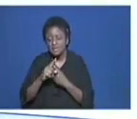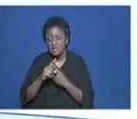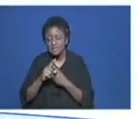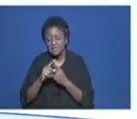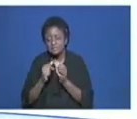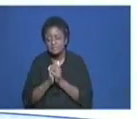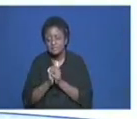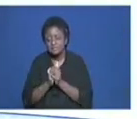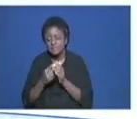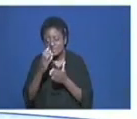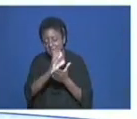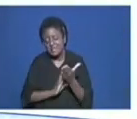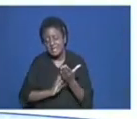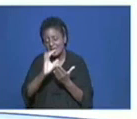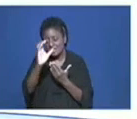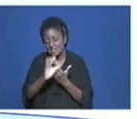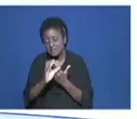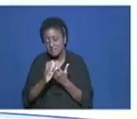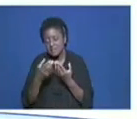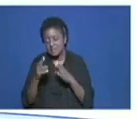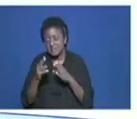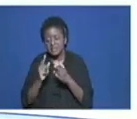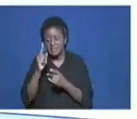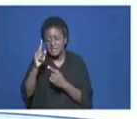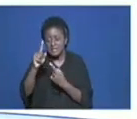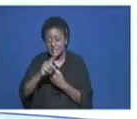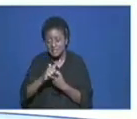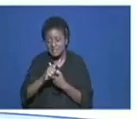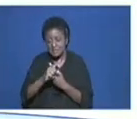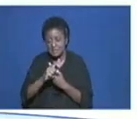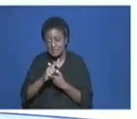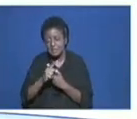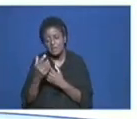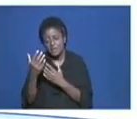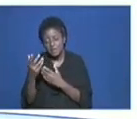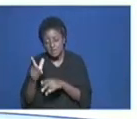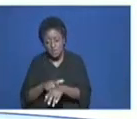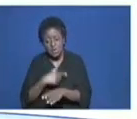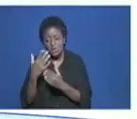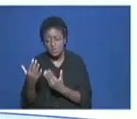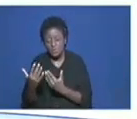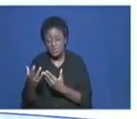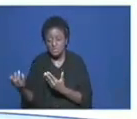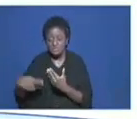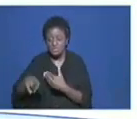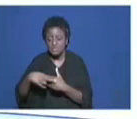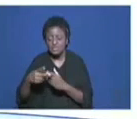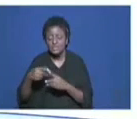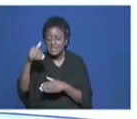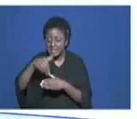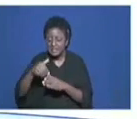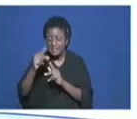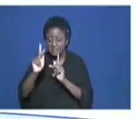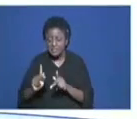Monday. The calendar of events scheduled to take place next month, marking a much-awaited return of in-person activities for the first